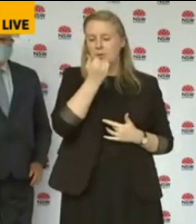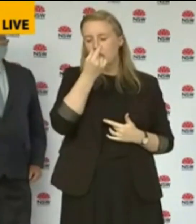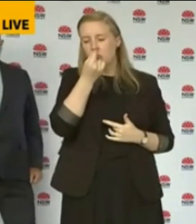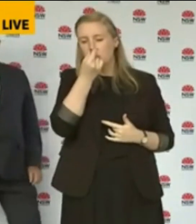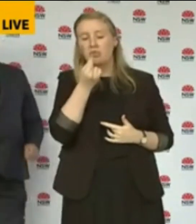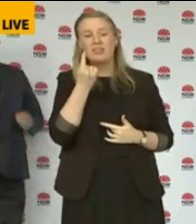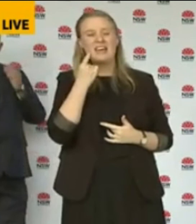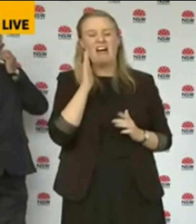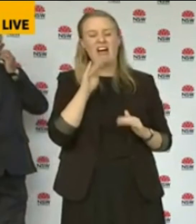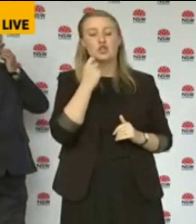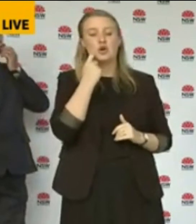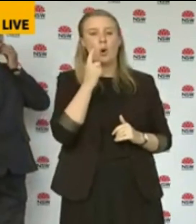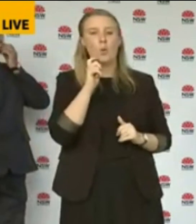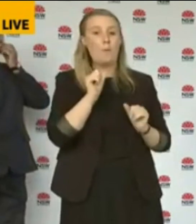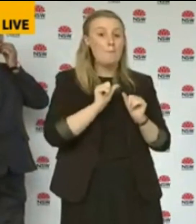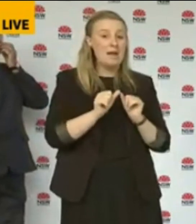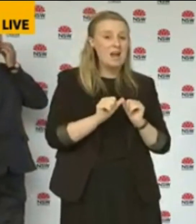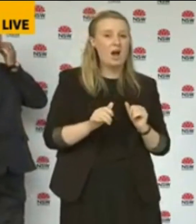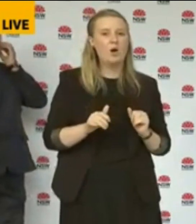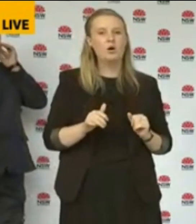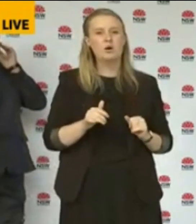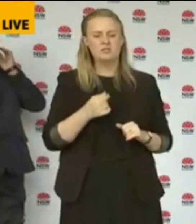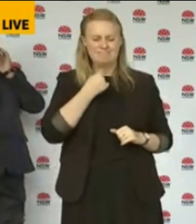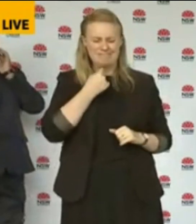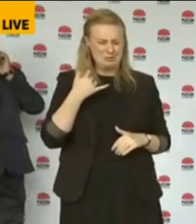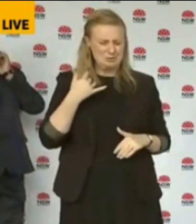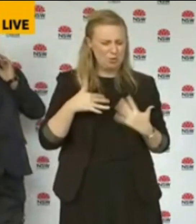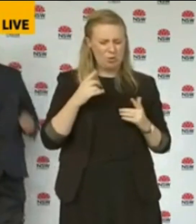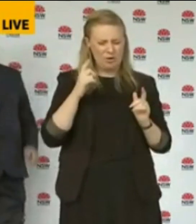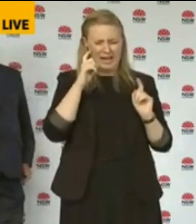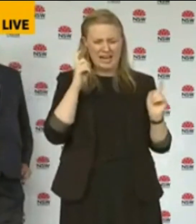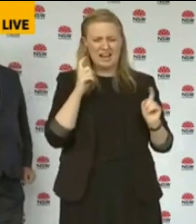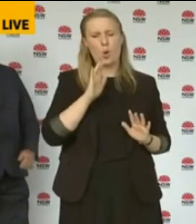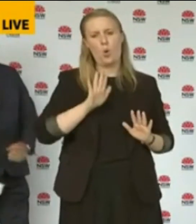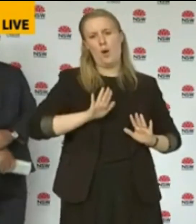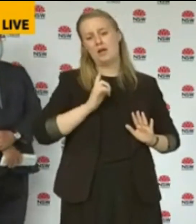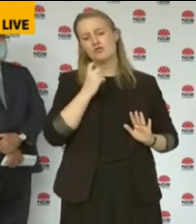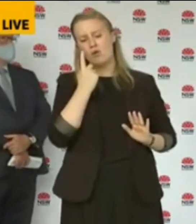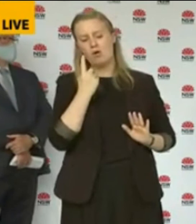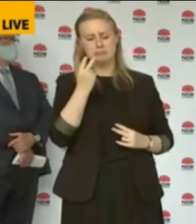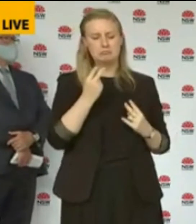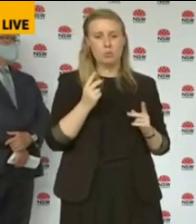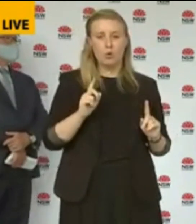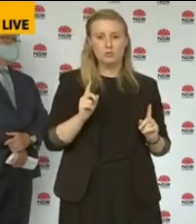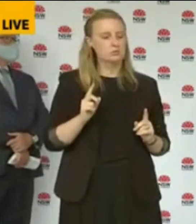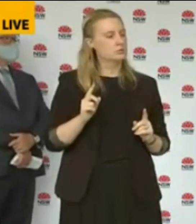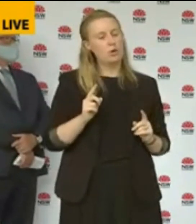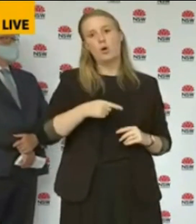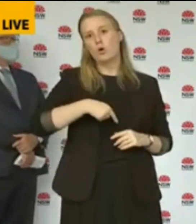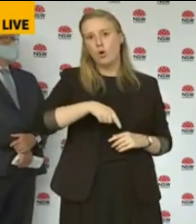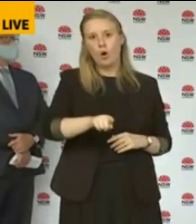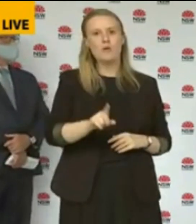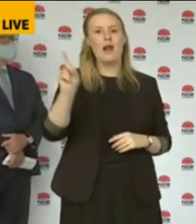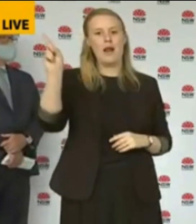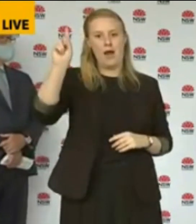but think it'll resolve tomorrow, if you've got a bit of a sore throat, a bit of a headache, don't put it off, because knowing that you have